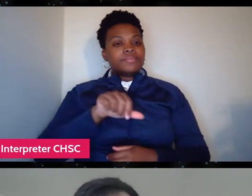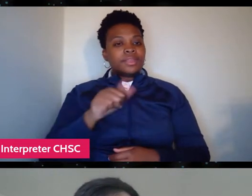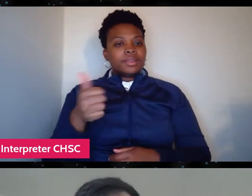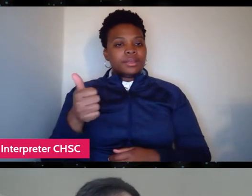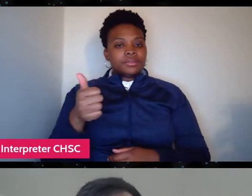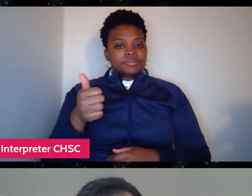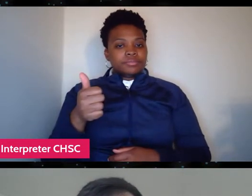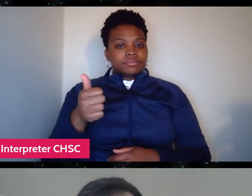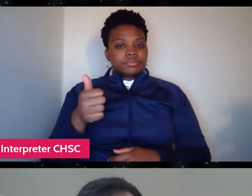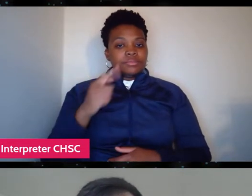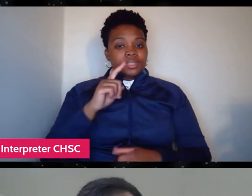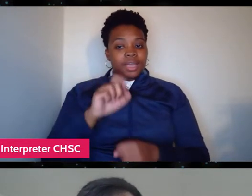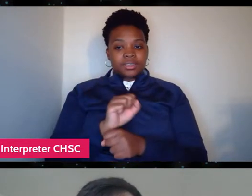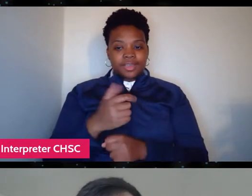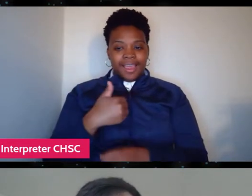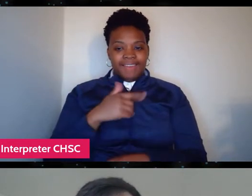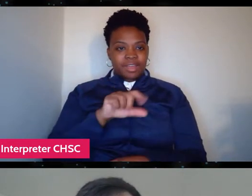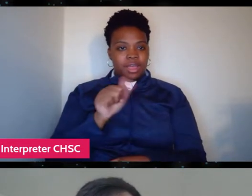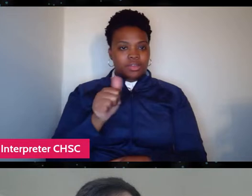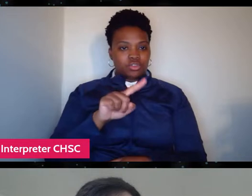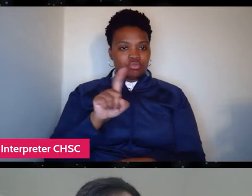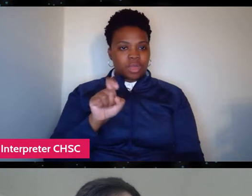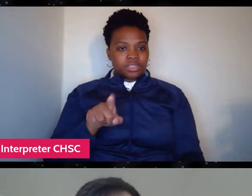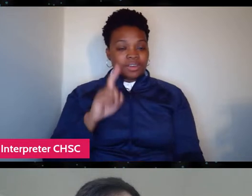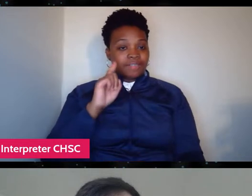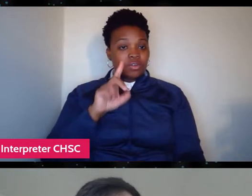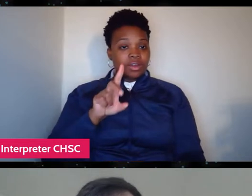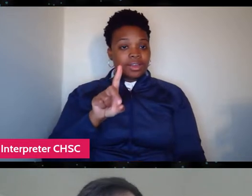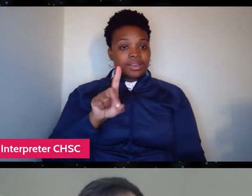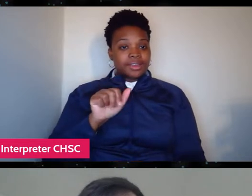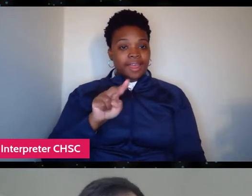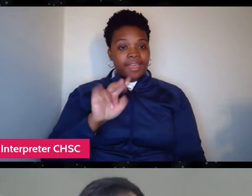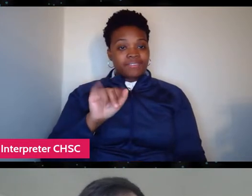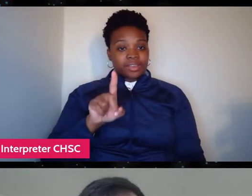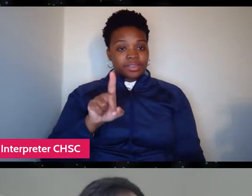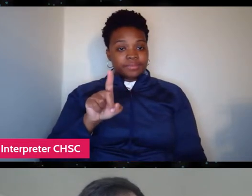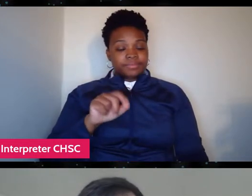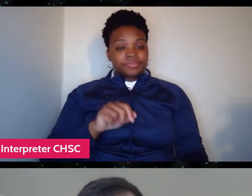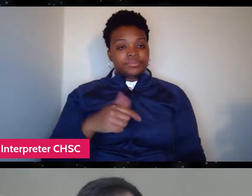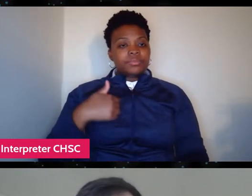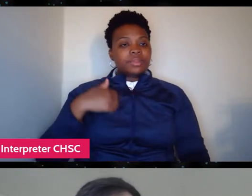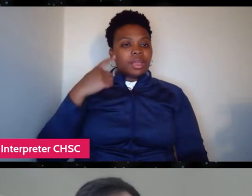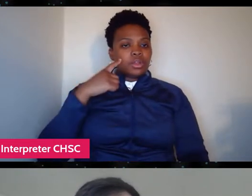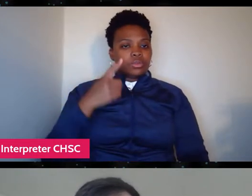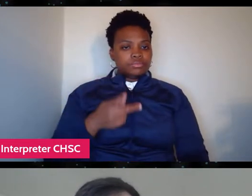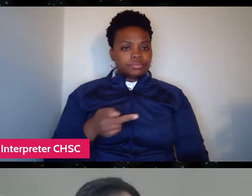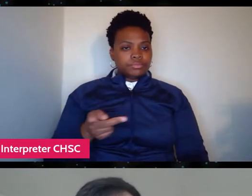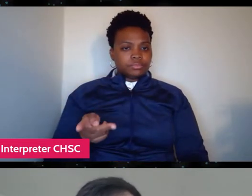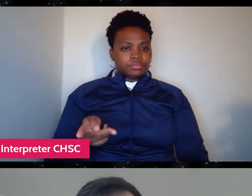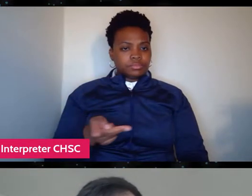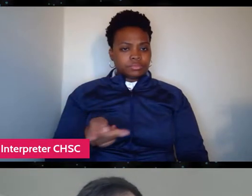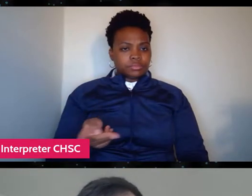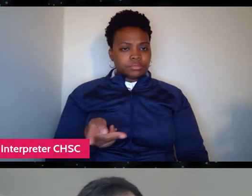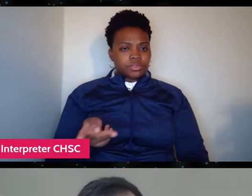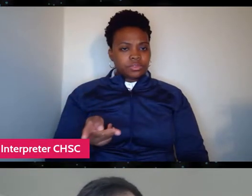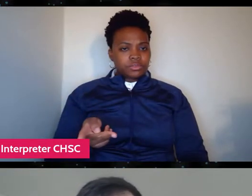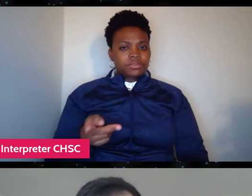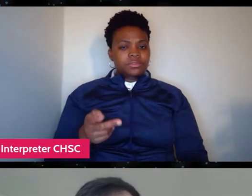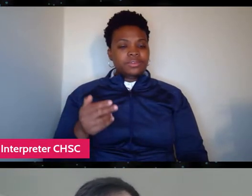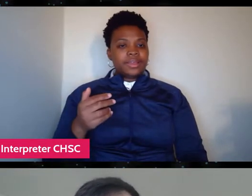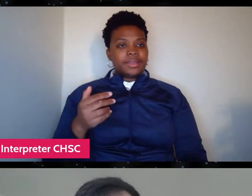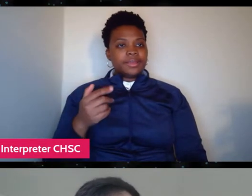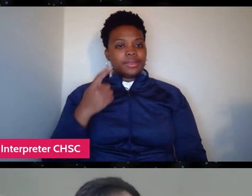That kind of brings me to another question for David. I know you guys had